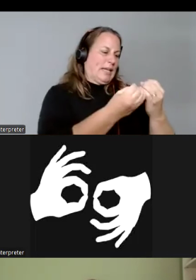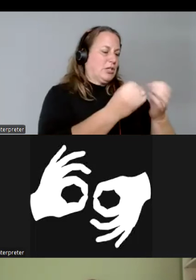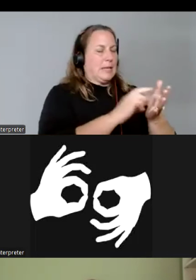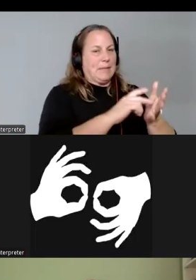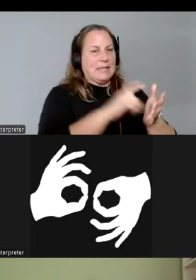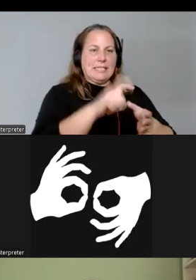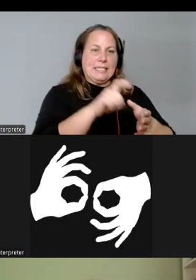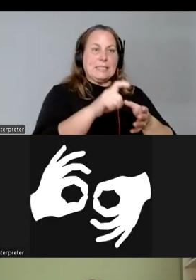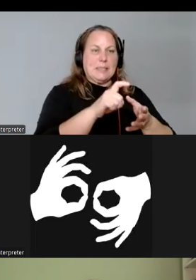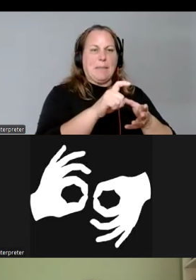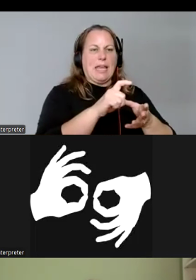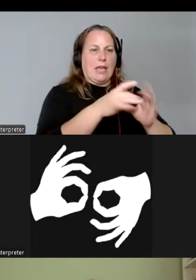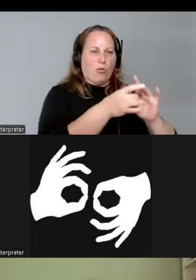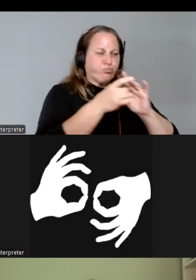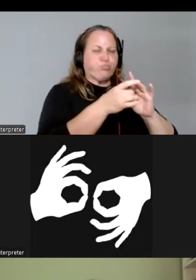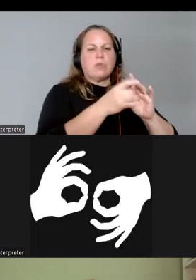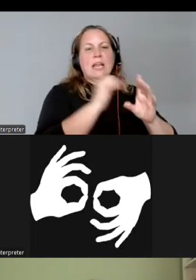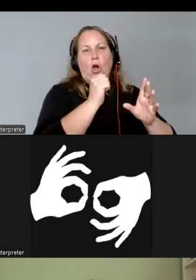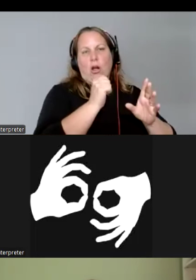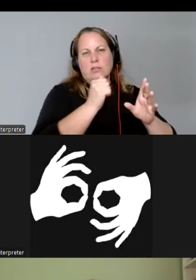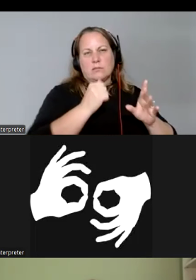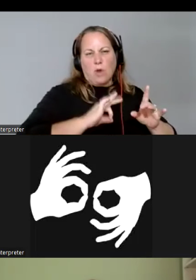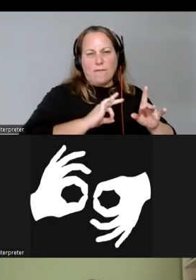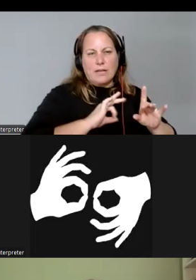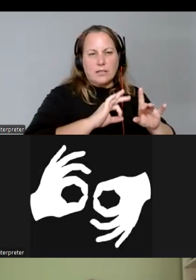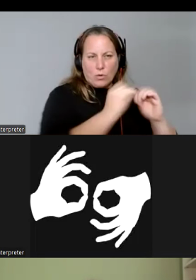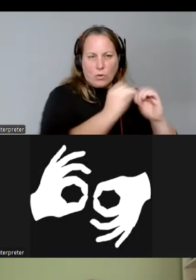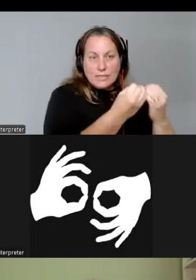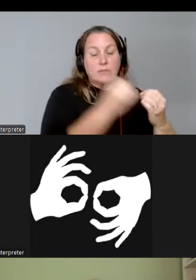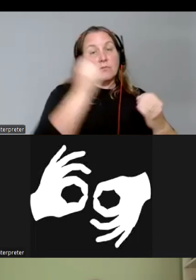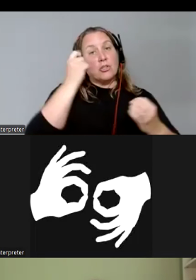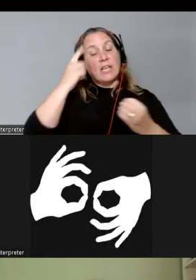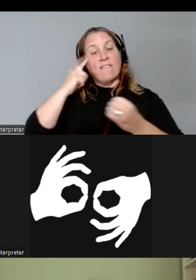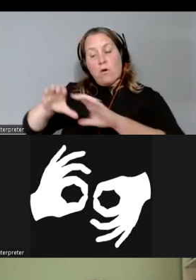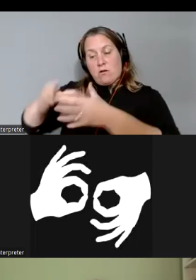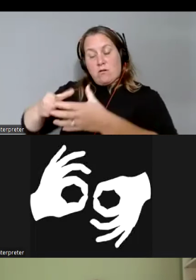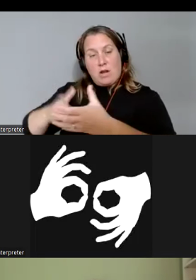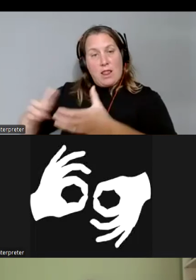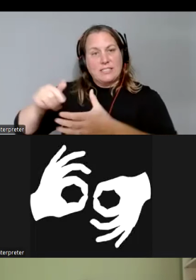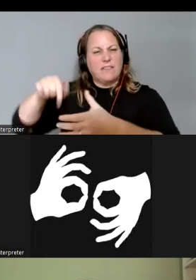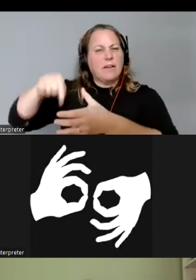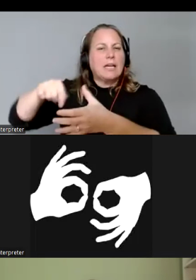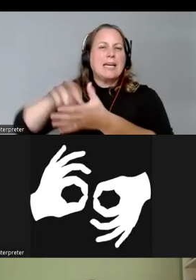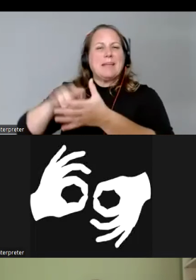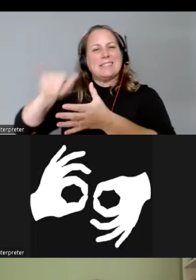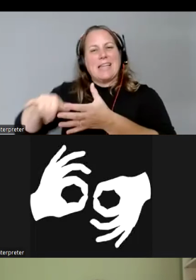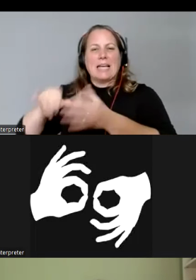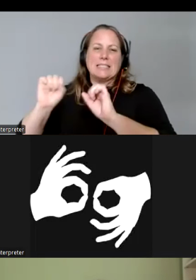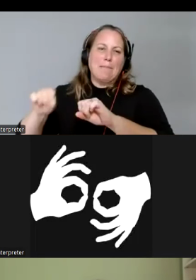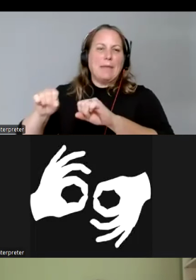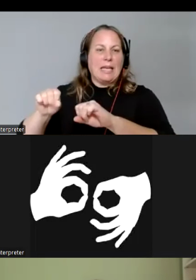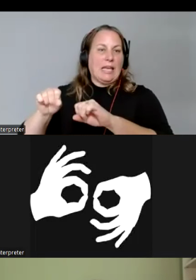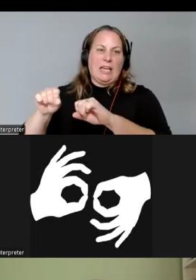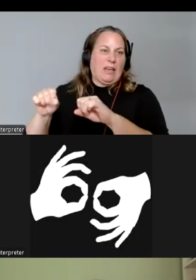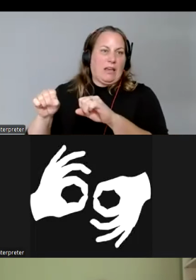nonprofit. For collectives, however, it really can be very, very informal. You can decide to form a collective to